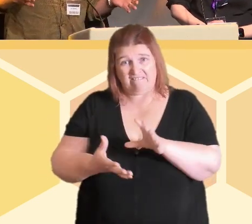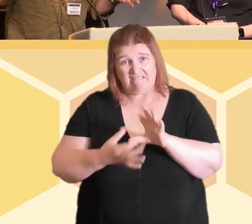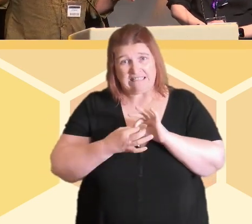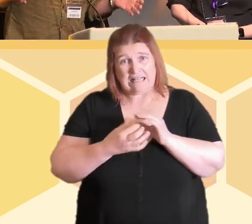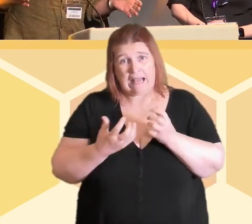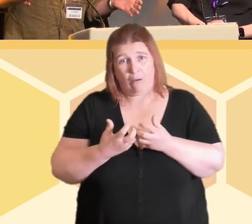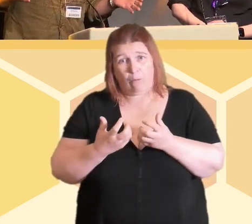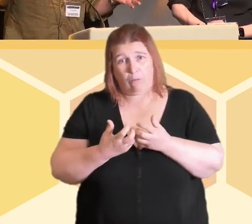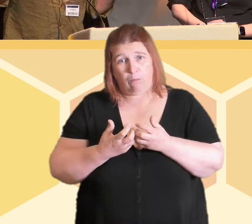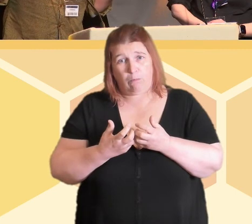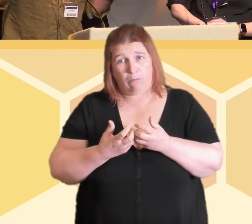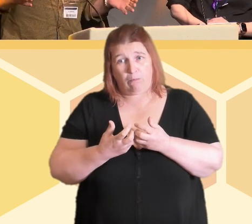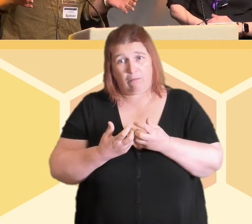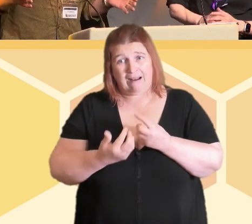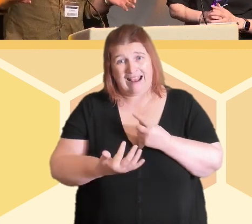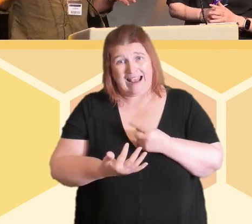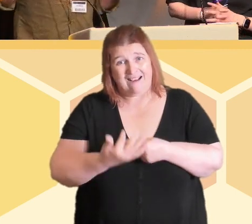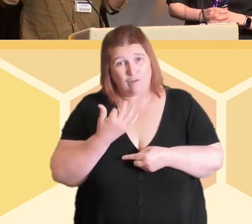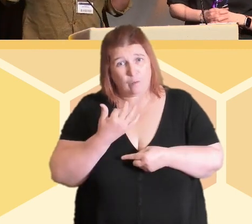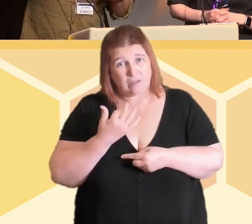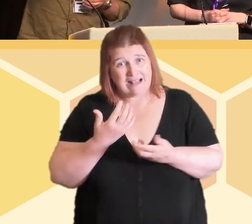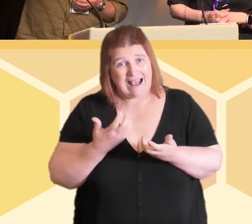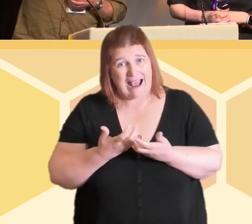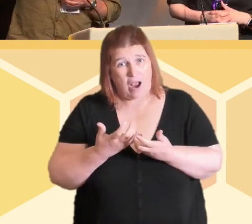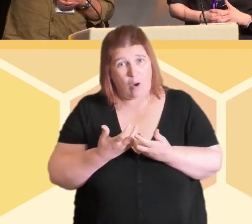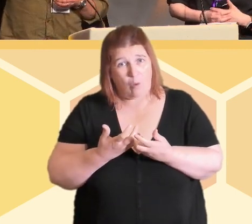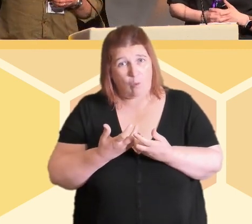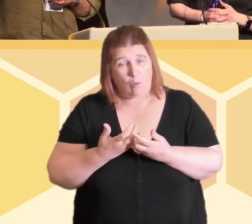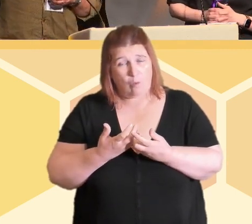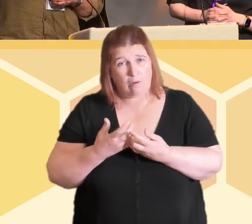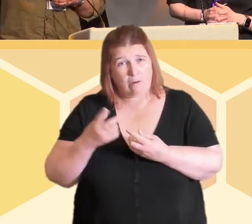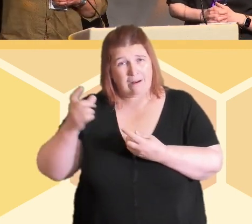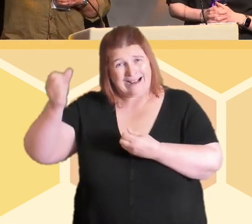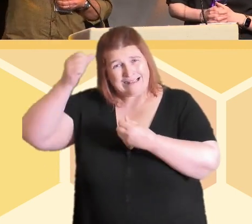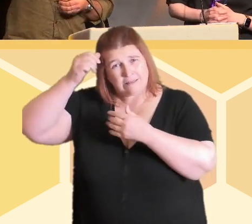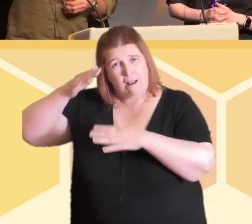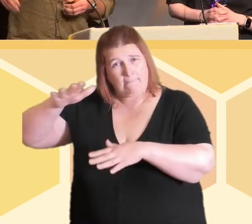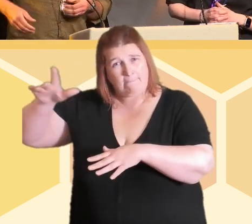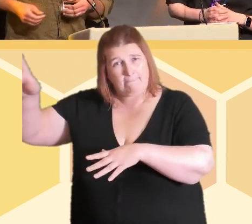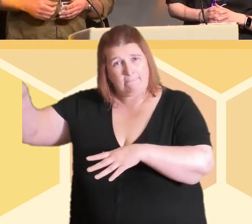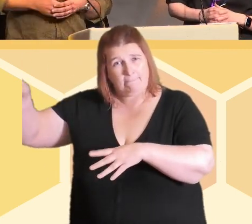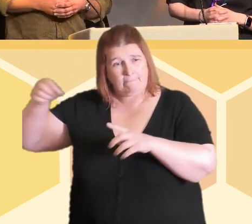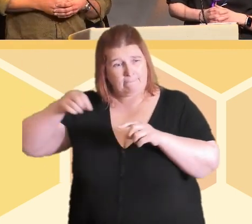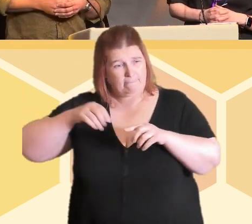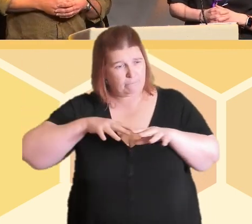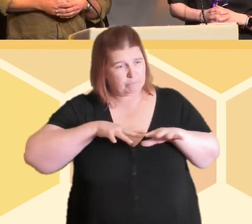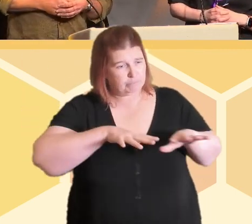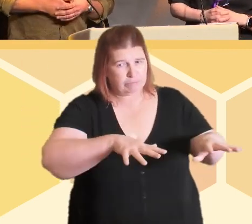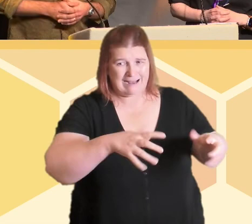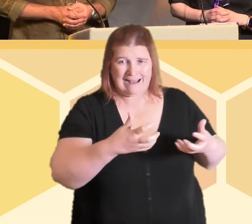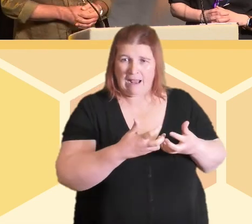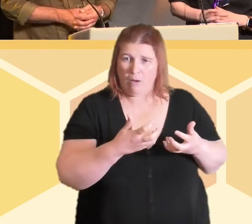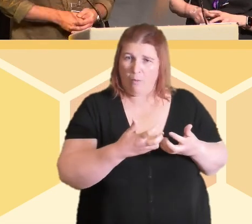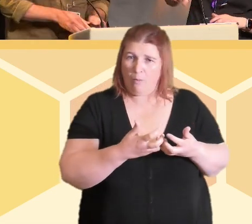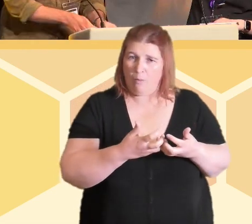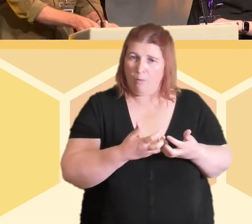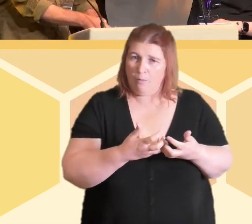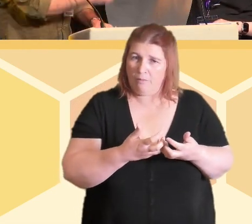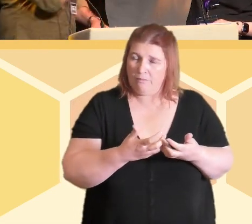of God influence and impact the digital world that you inhabit? Thank you.